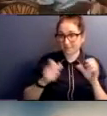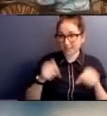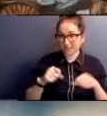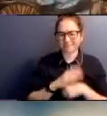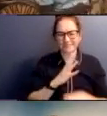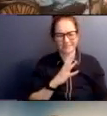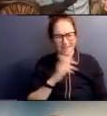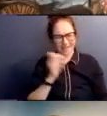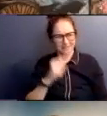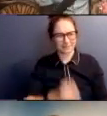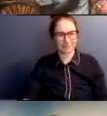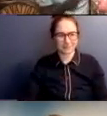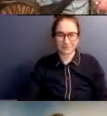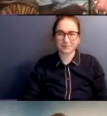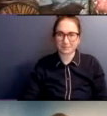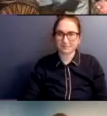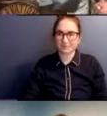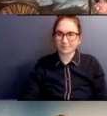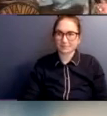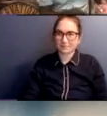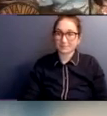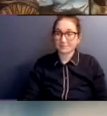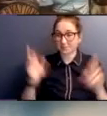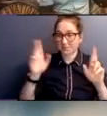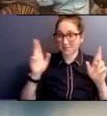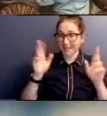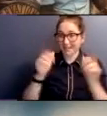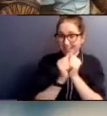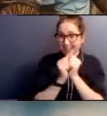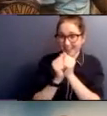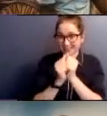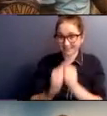fine. Okay, let's jam together.